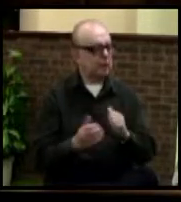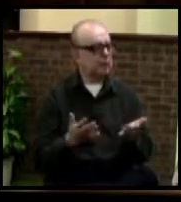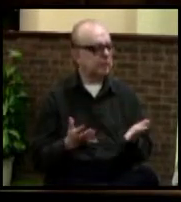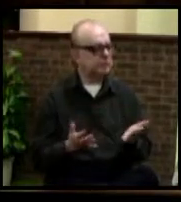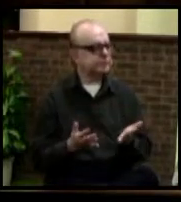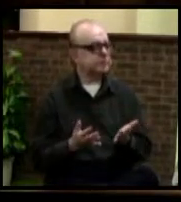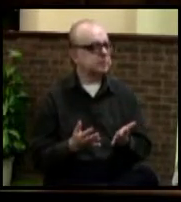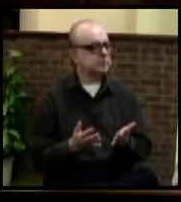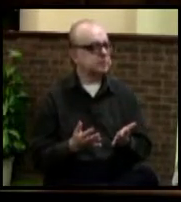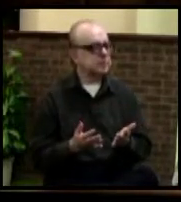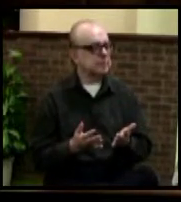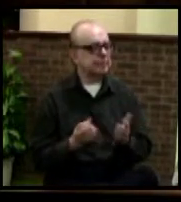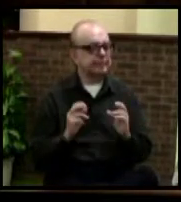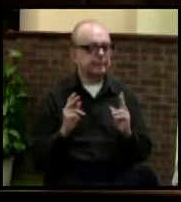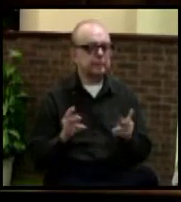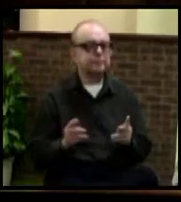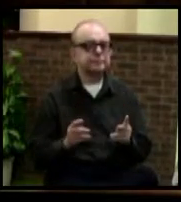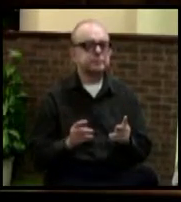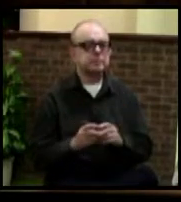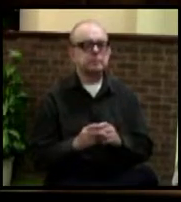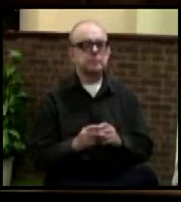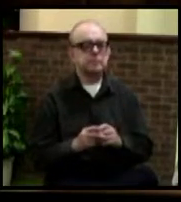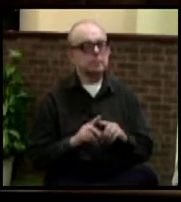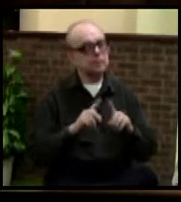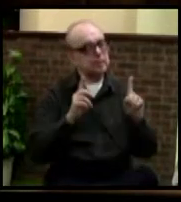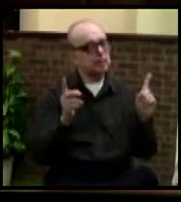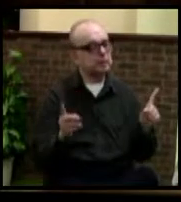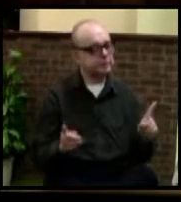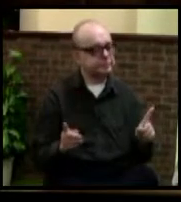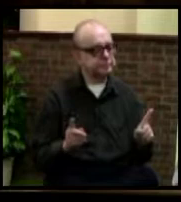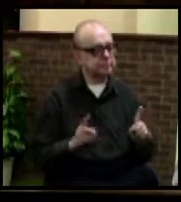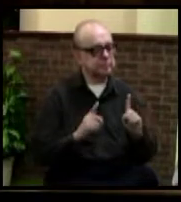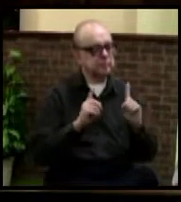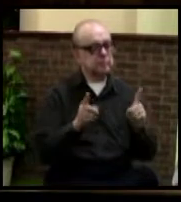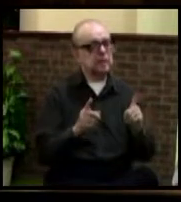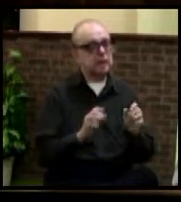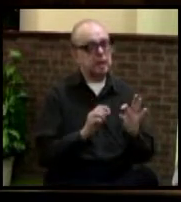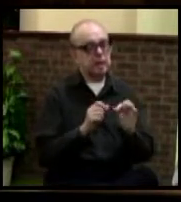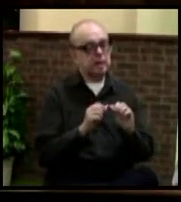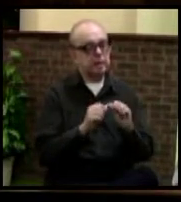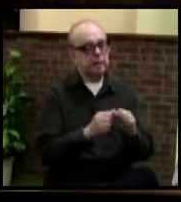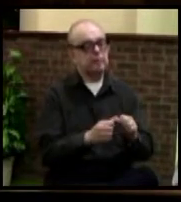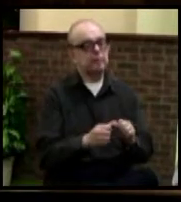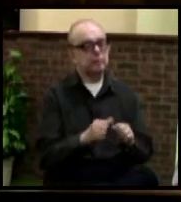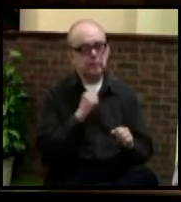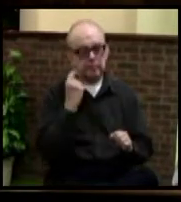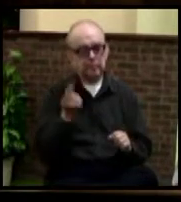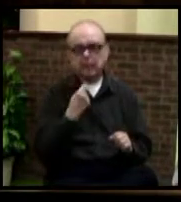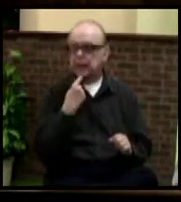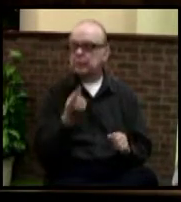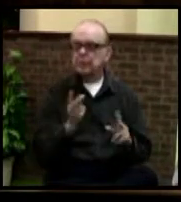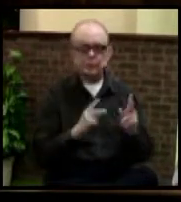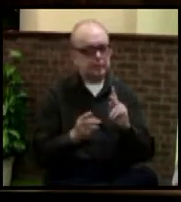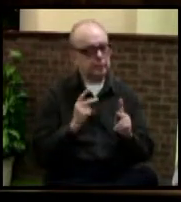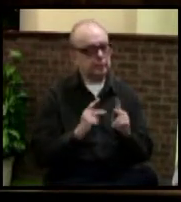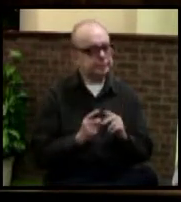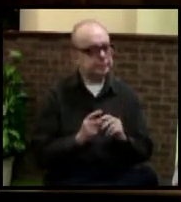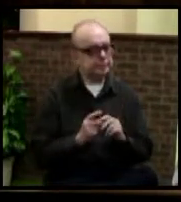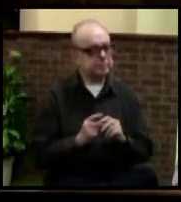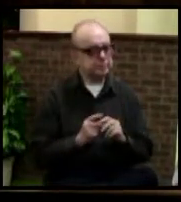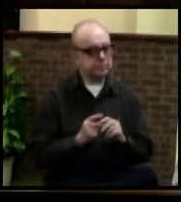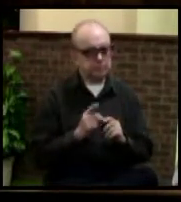to get along with each other, okay? But he went a little bit further. Not only did he tell